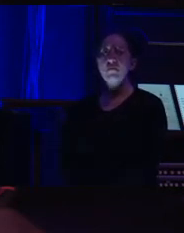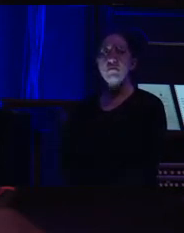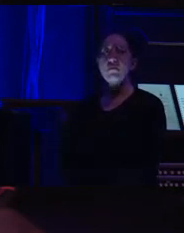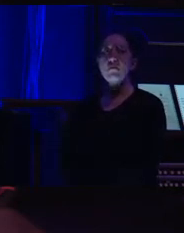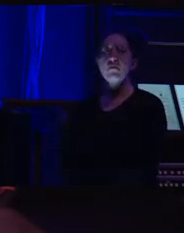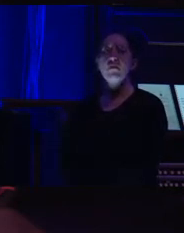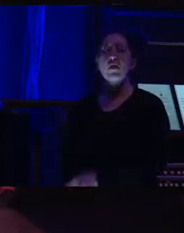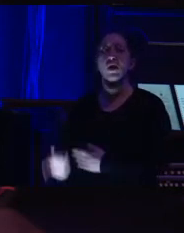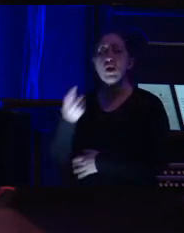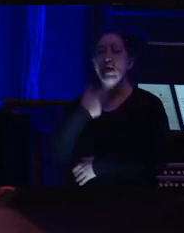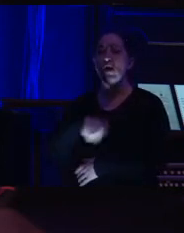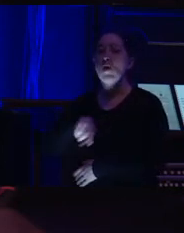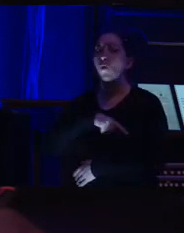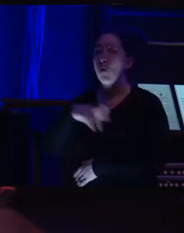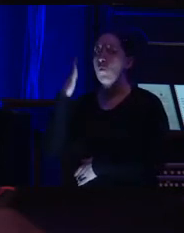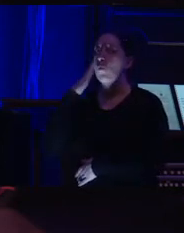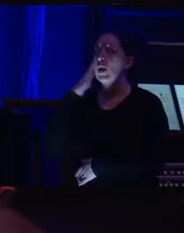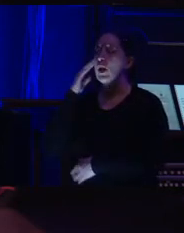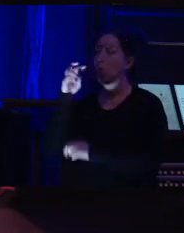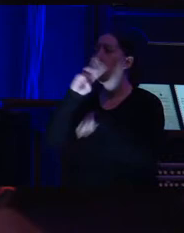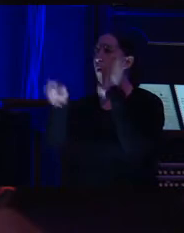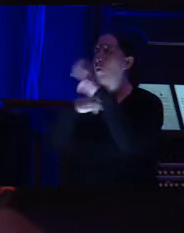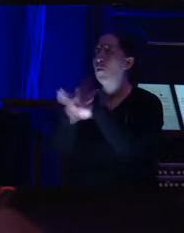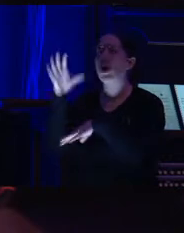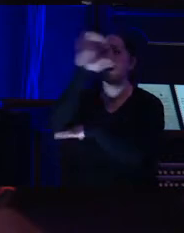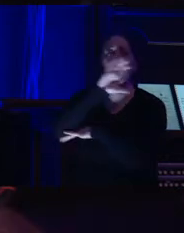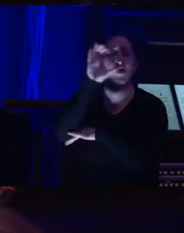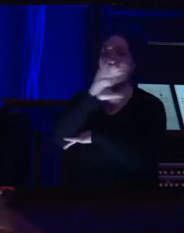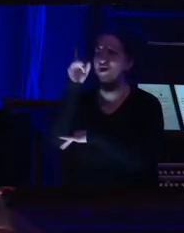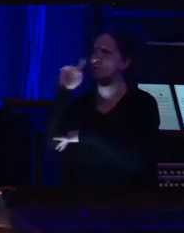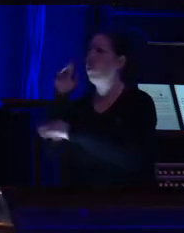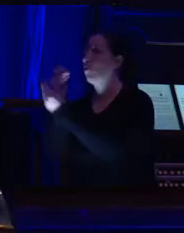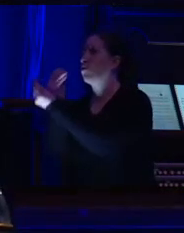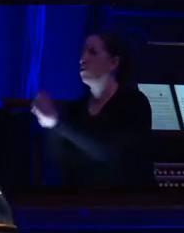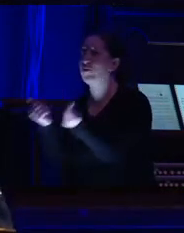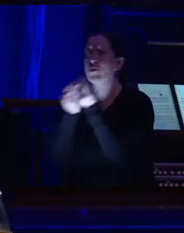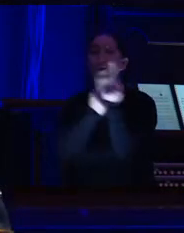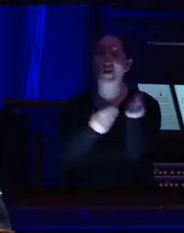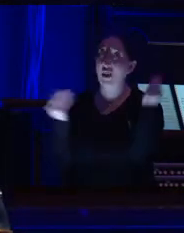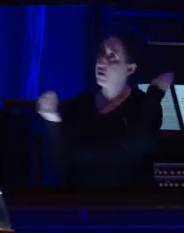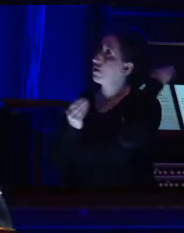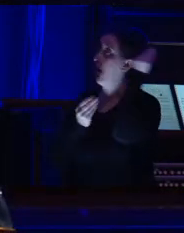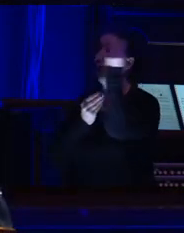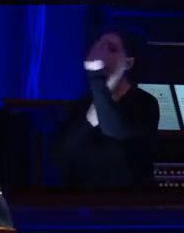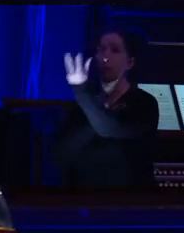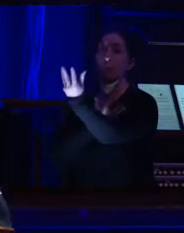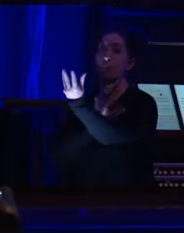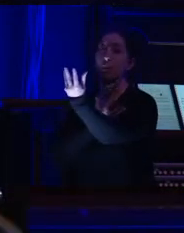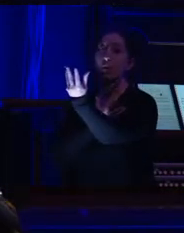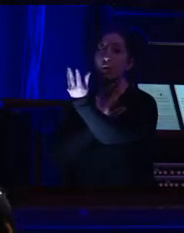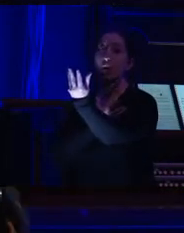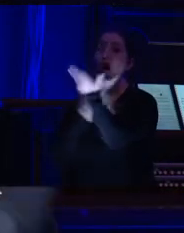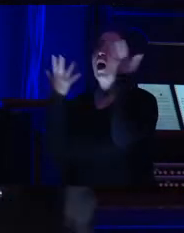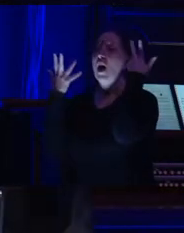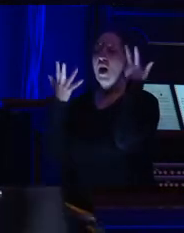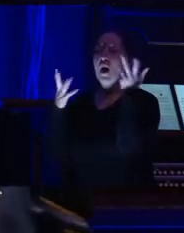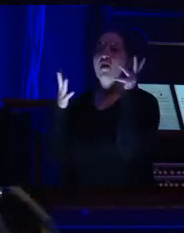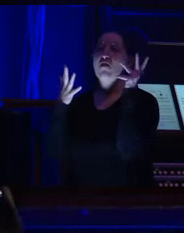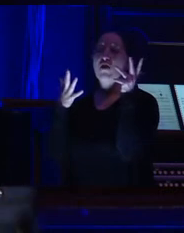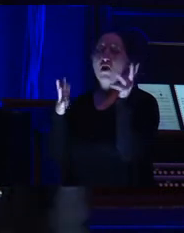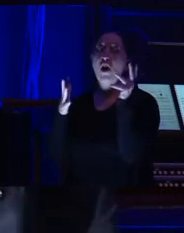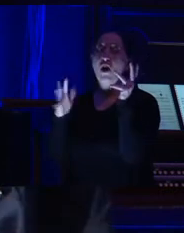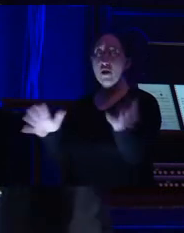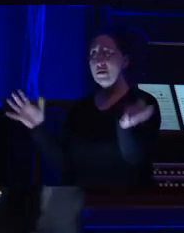We know that the world is searching for solutions. And I can tell you, I already have engaged